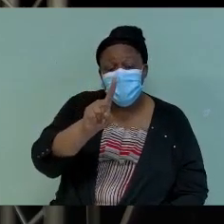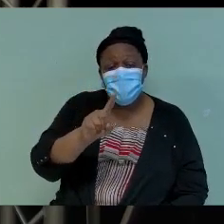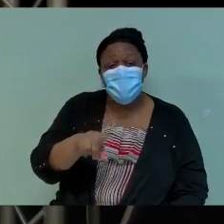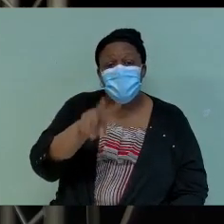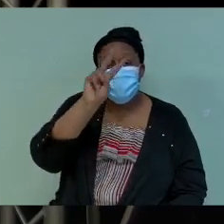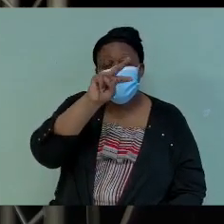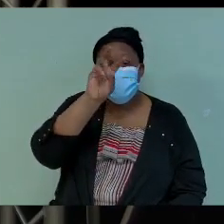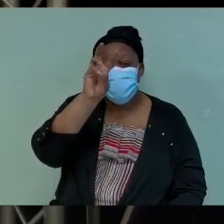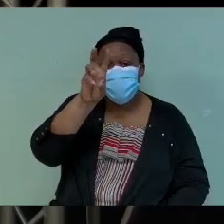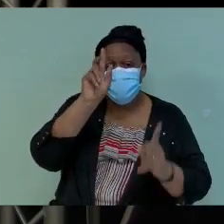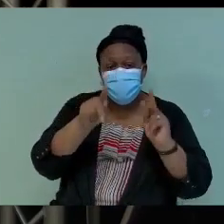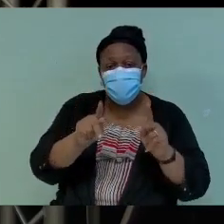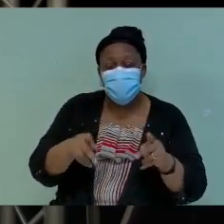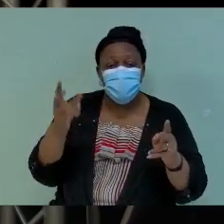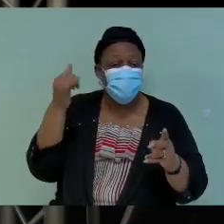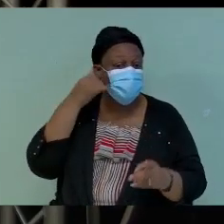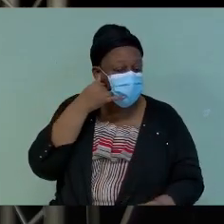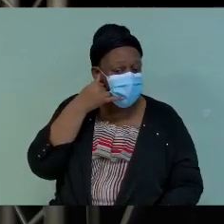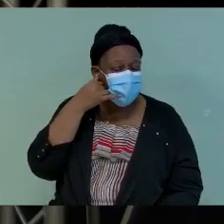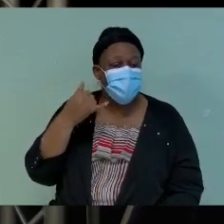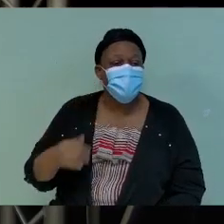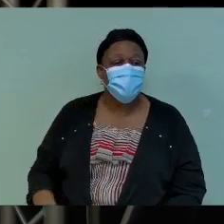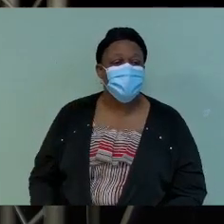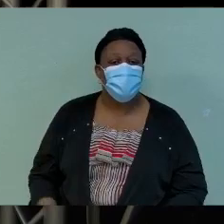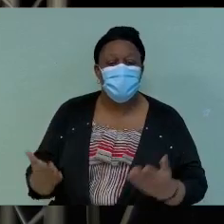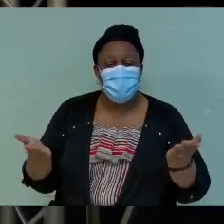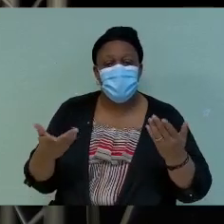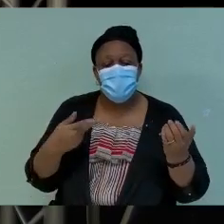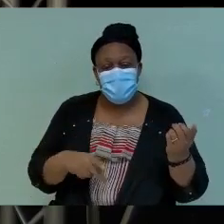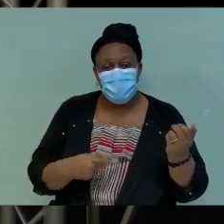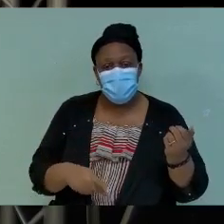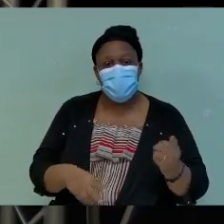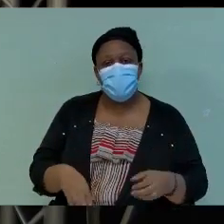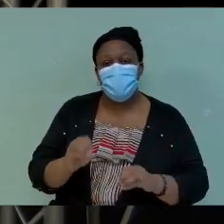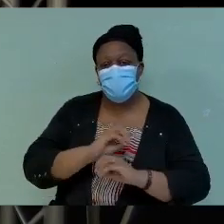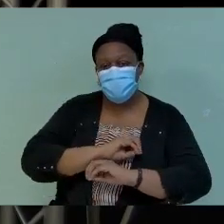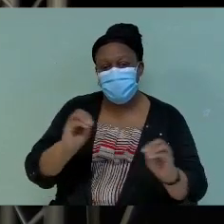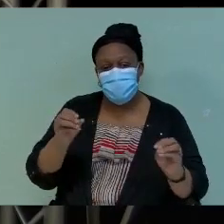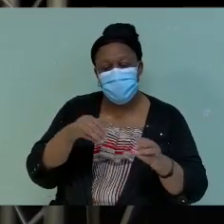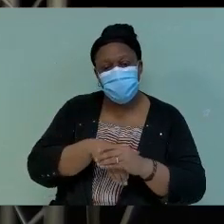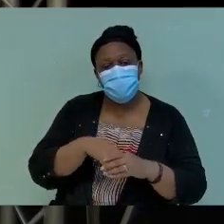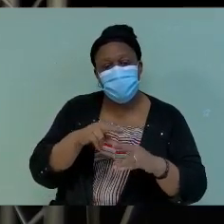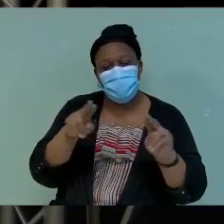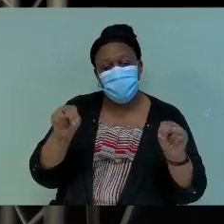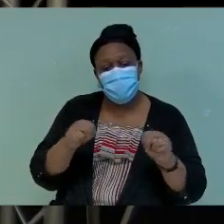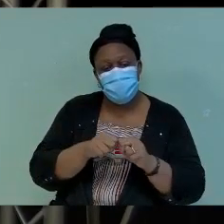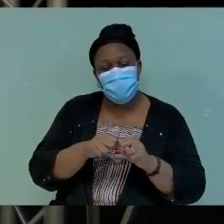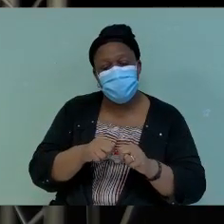26 calls. There were 26 calls on St. Kitts and 0 on Nevis.